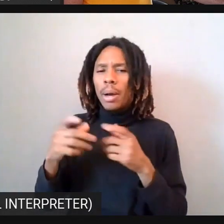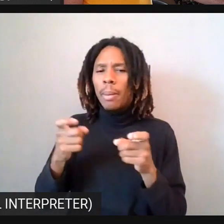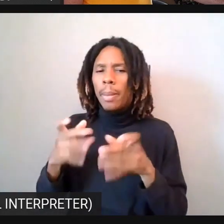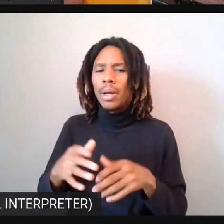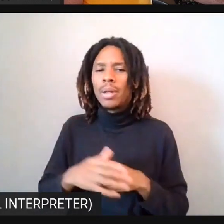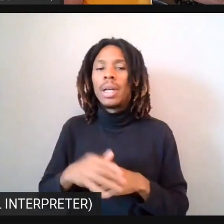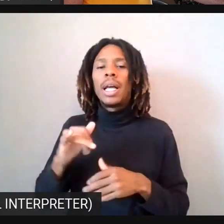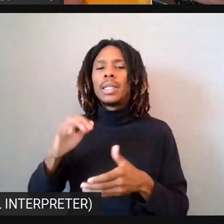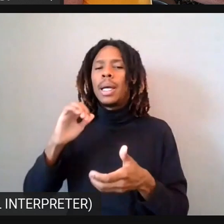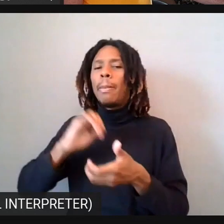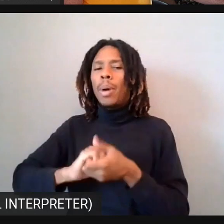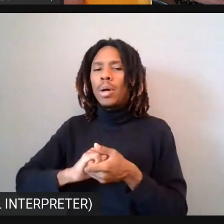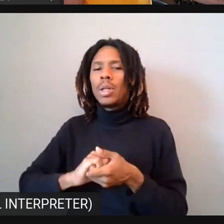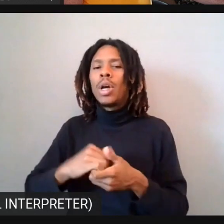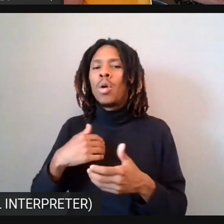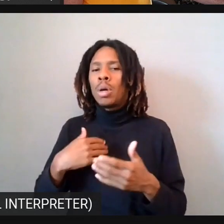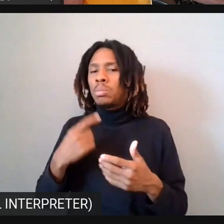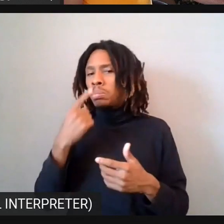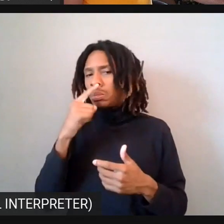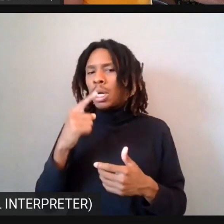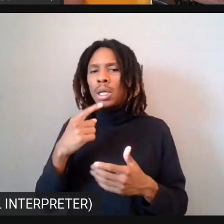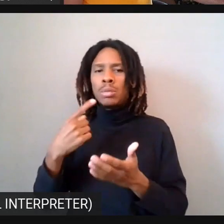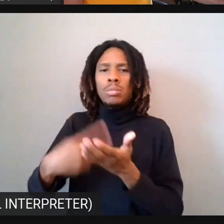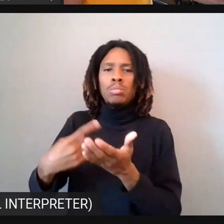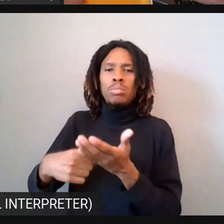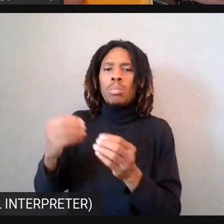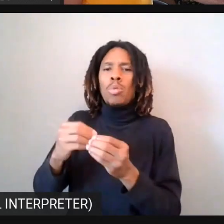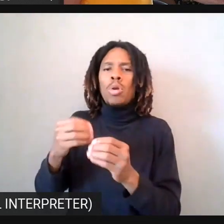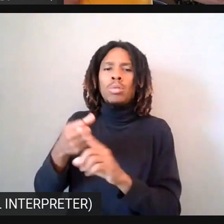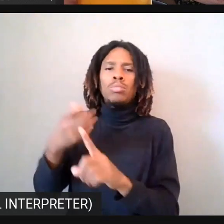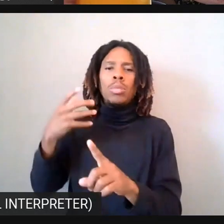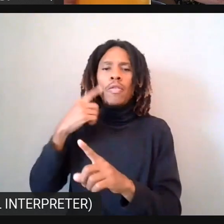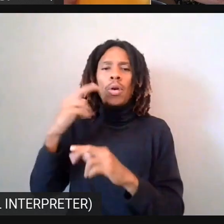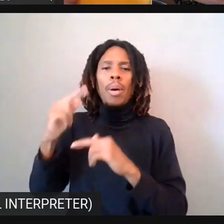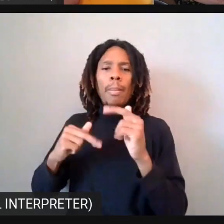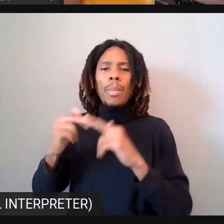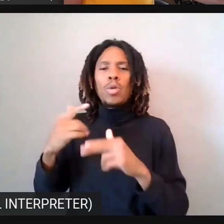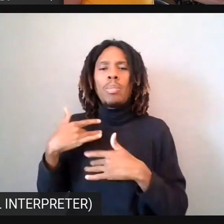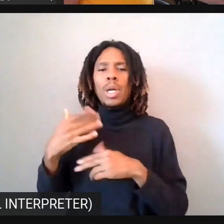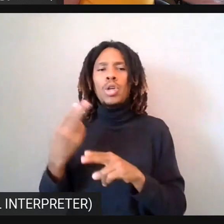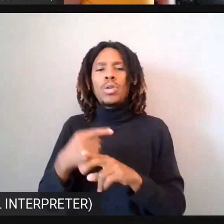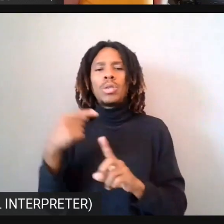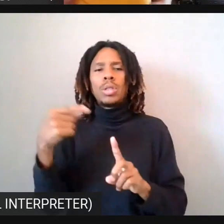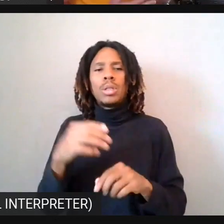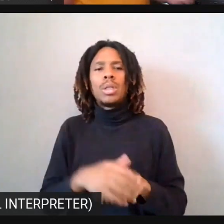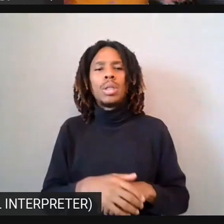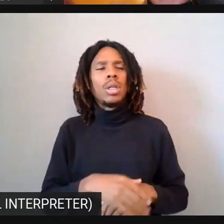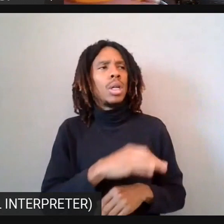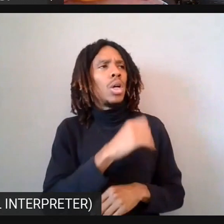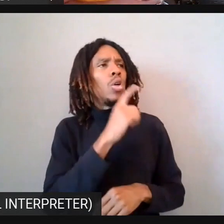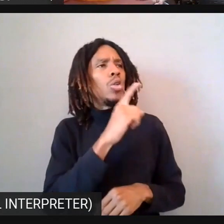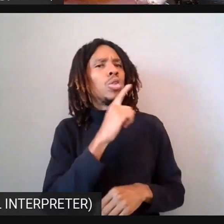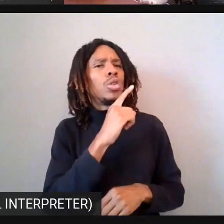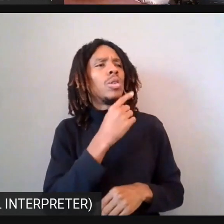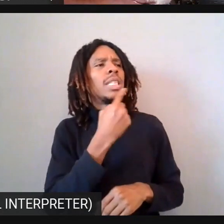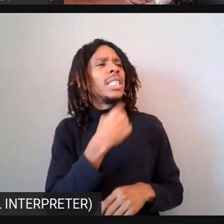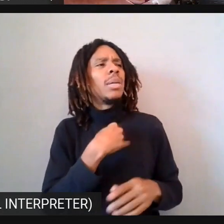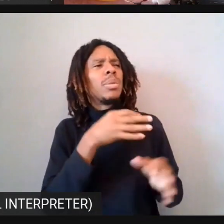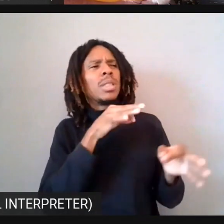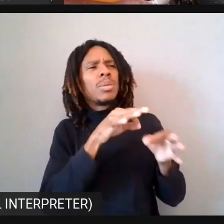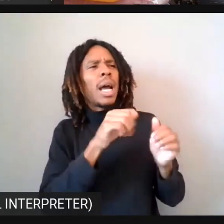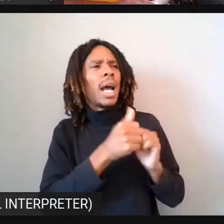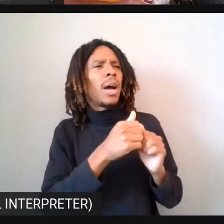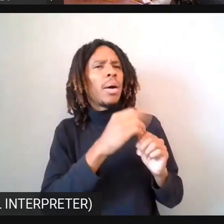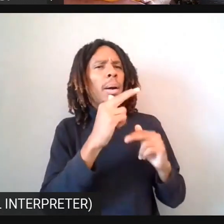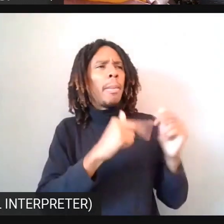we are happy to talk to you more about use cases for builders as well, who use these raw APIs. Sure. Give me a sense of how builders can use the APIs, and then